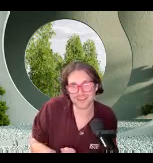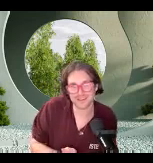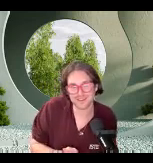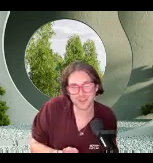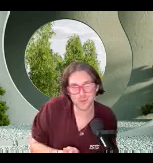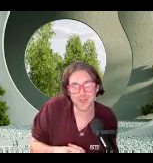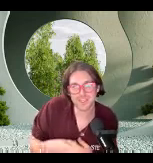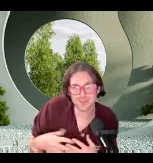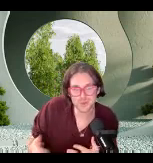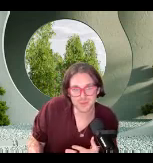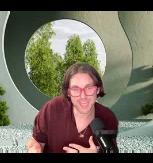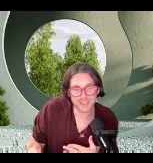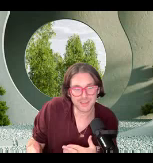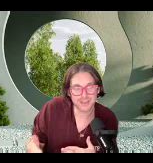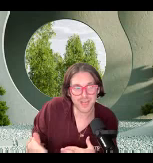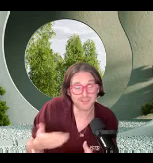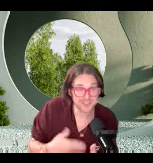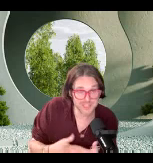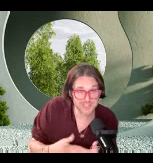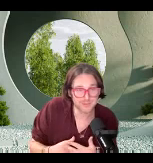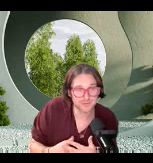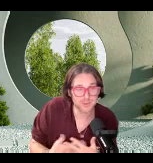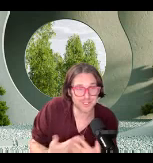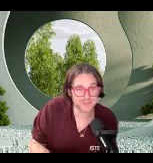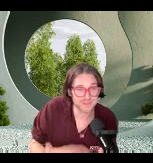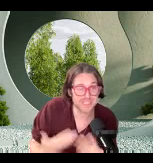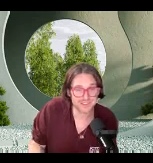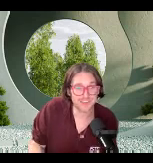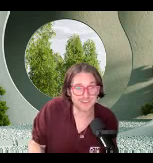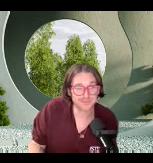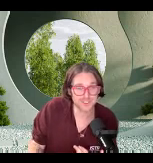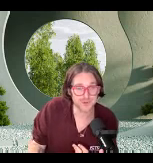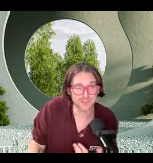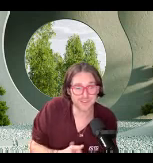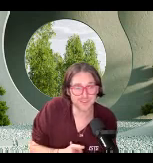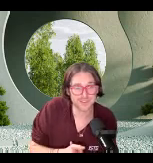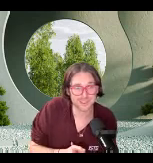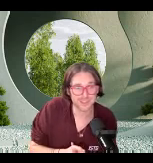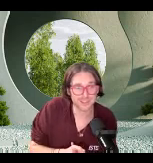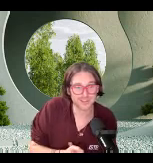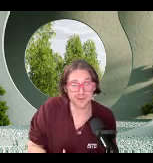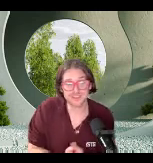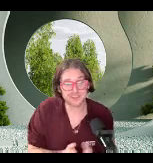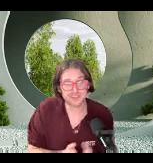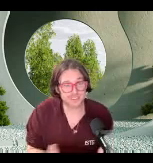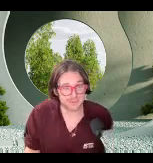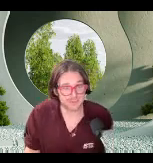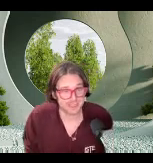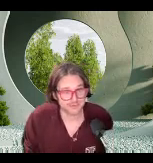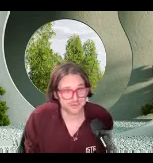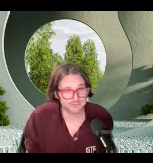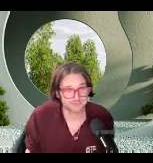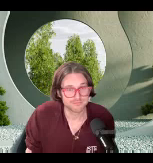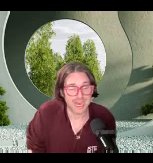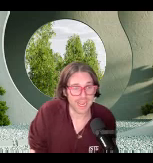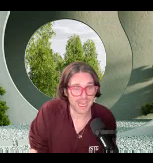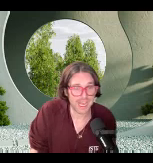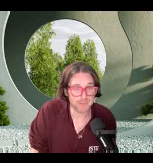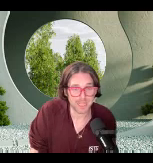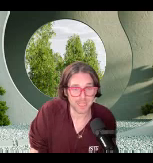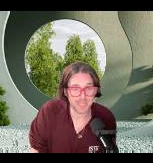is that identity? What do you think of yourself when you speak of yourself to others? For instance,